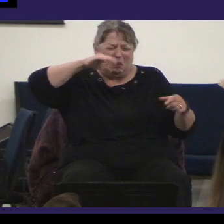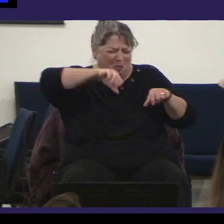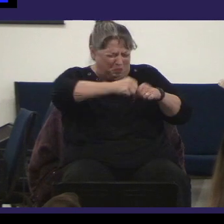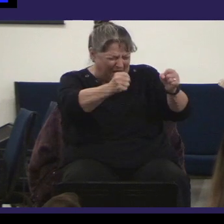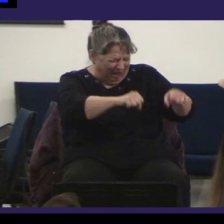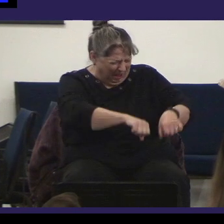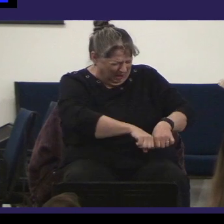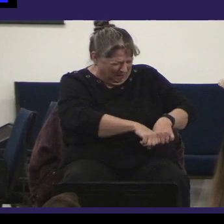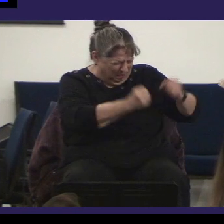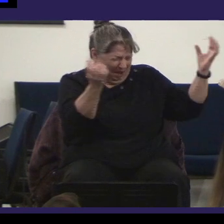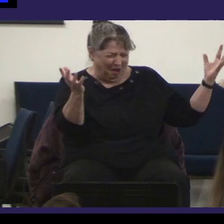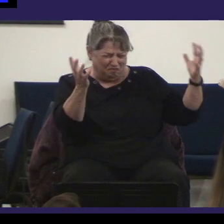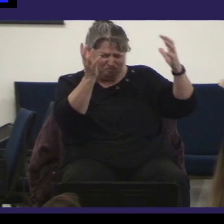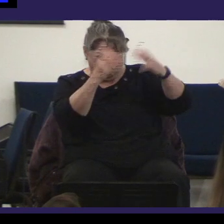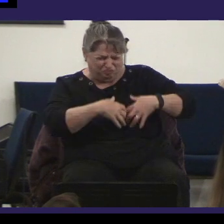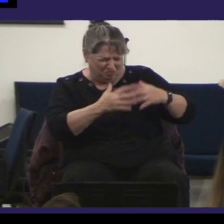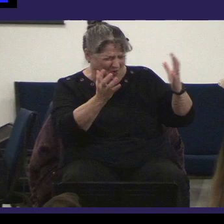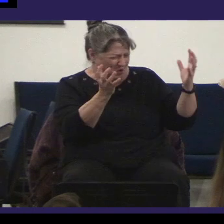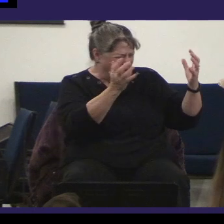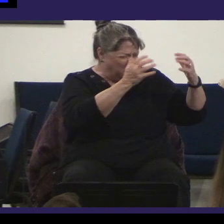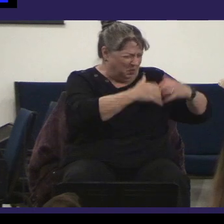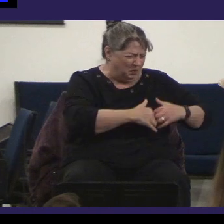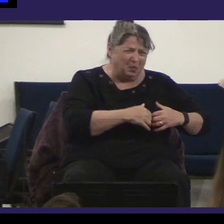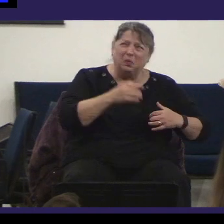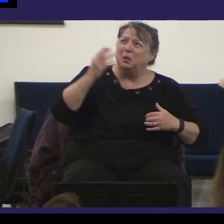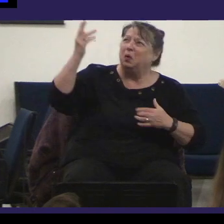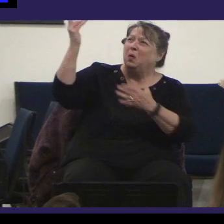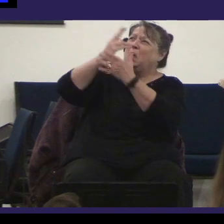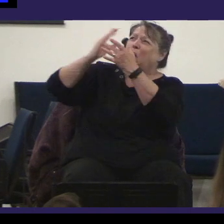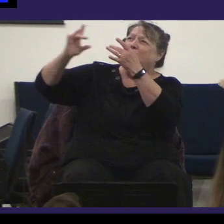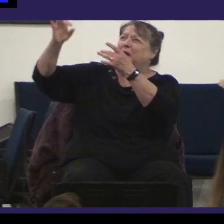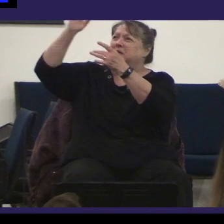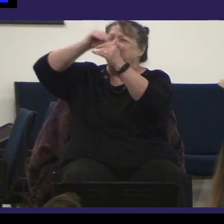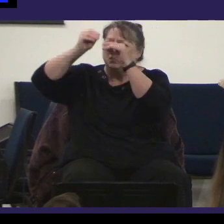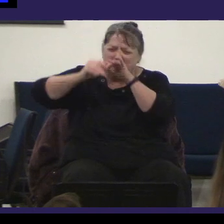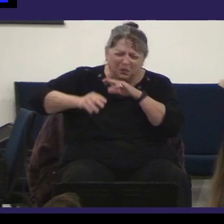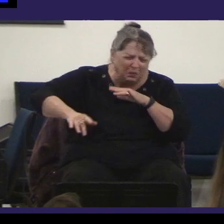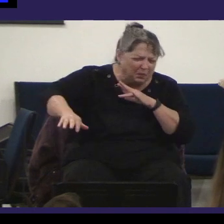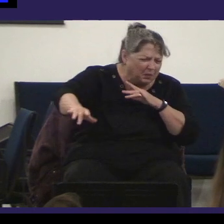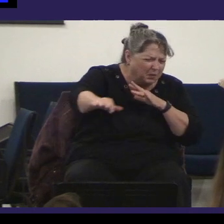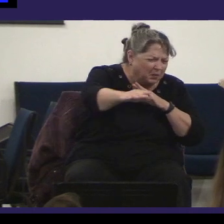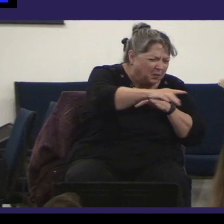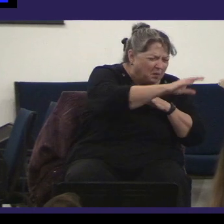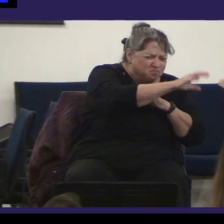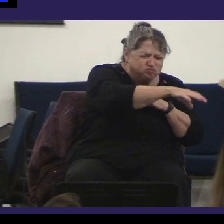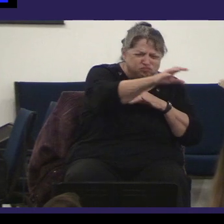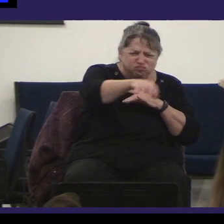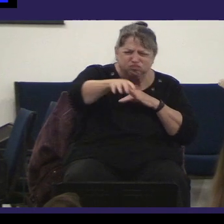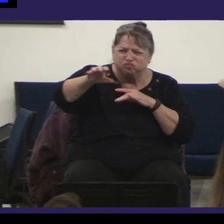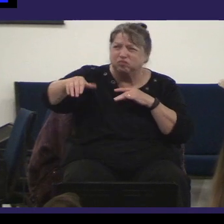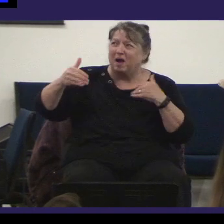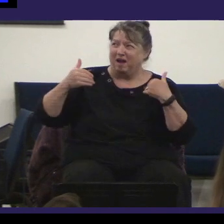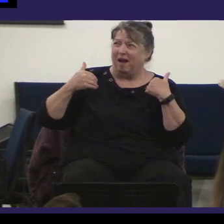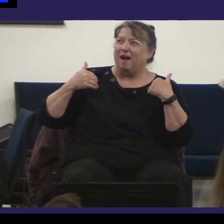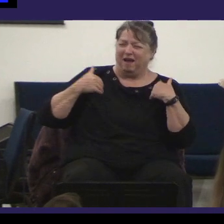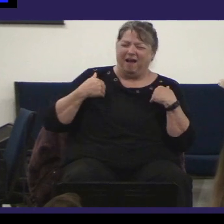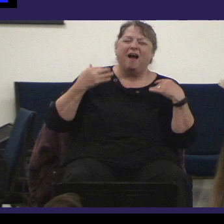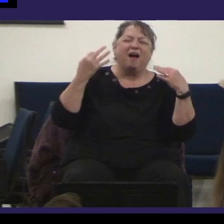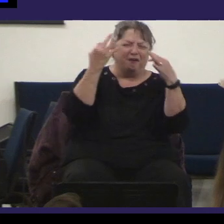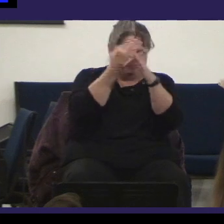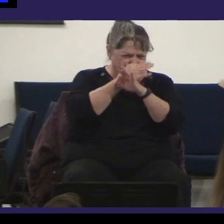Jesus. With the Spirit of the Lord is, there is freedom.